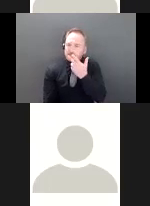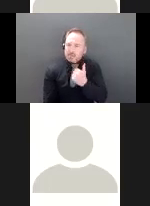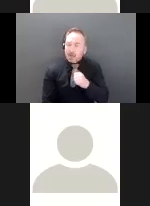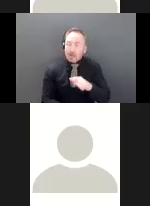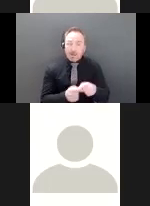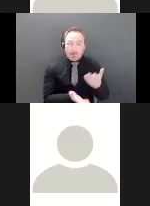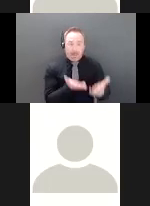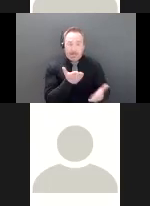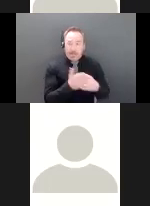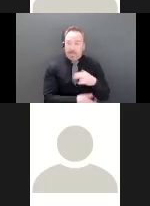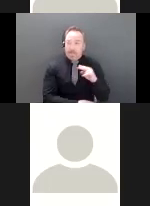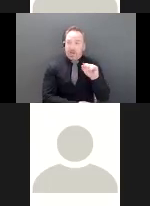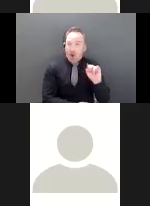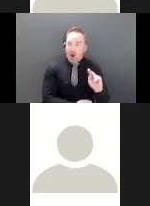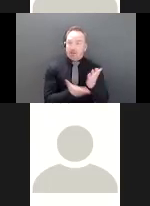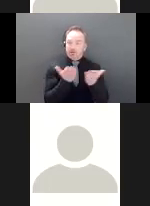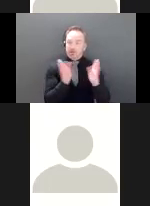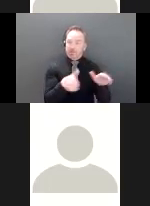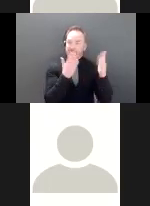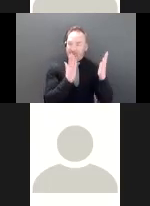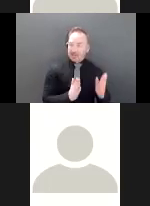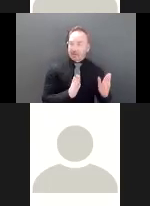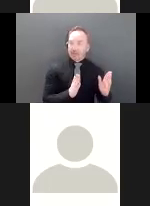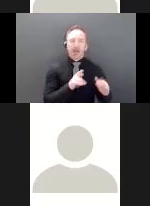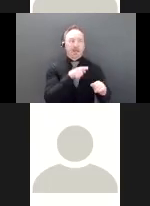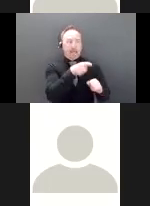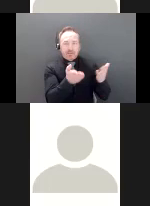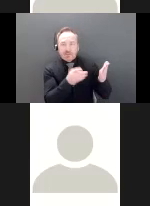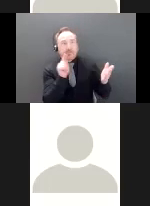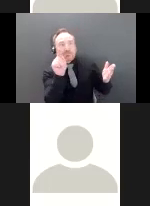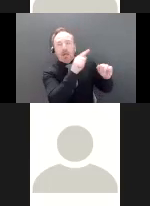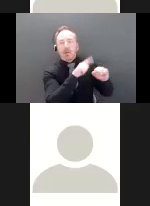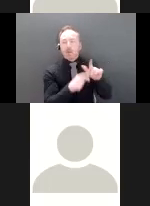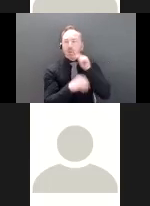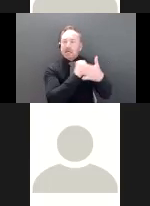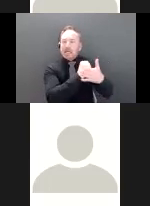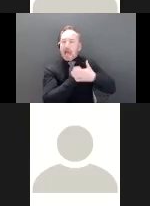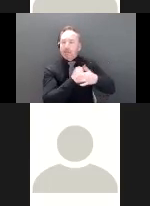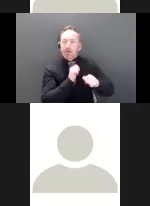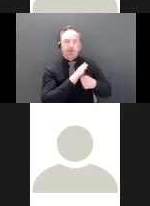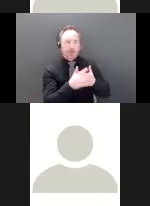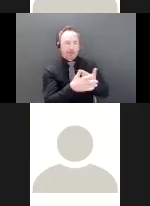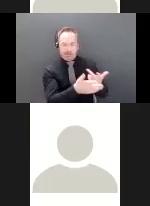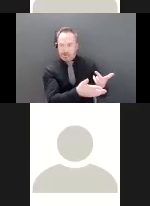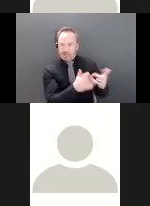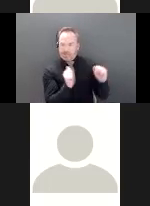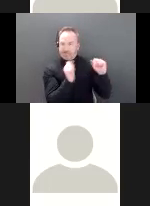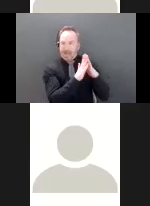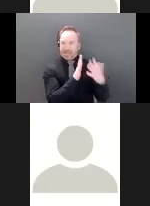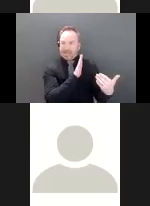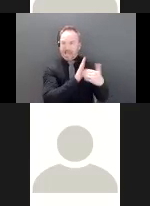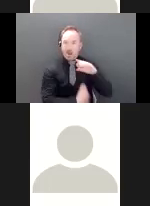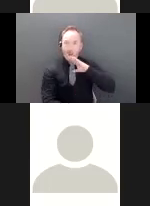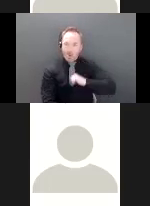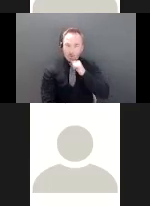providers about what's out there, who can help in relation to violence against older women. They definitely identify the